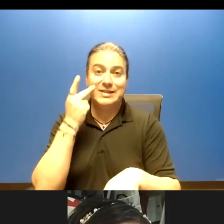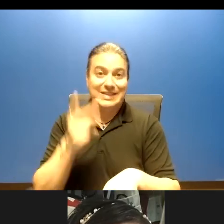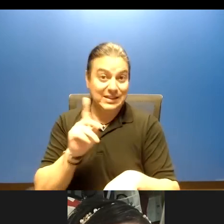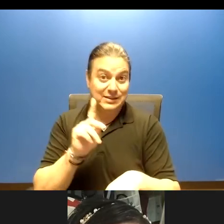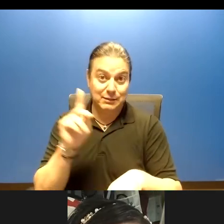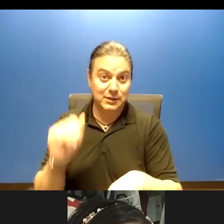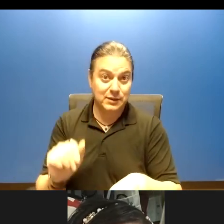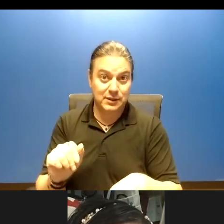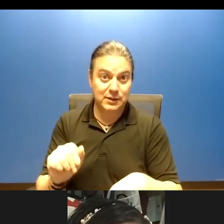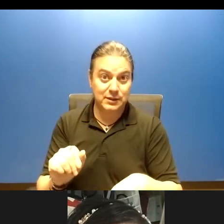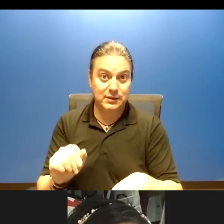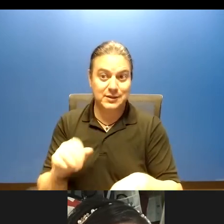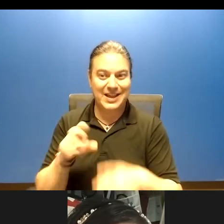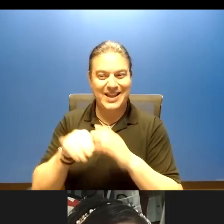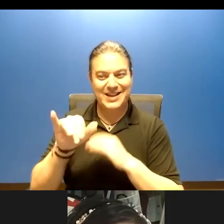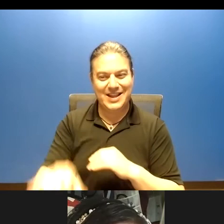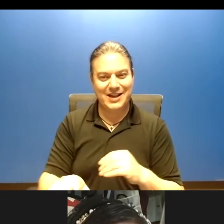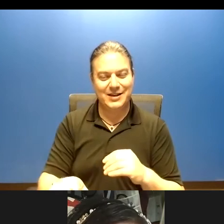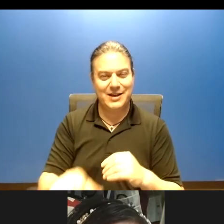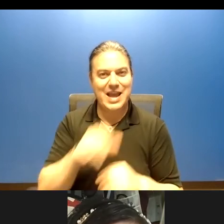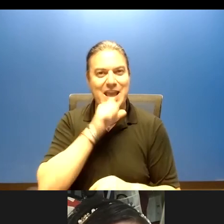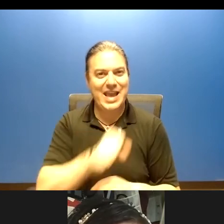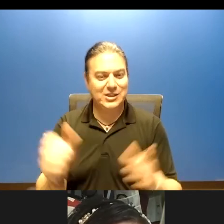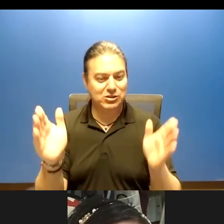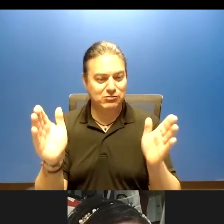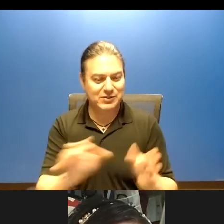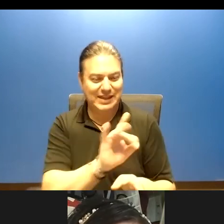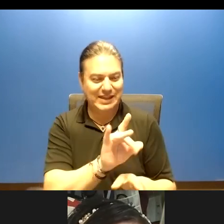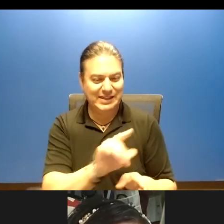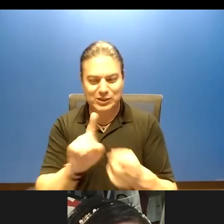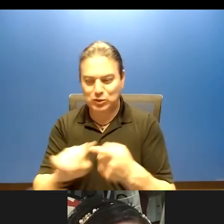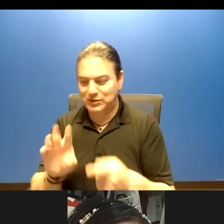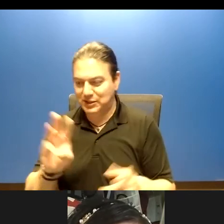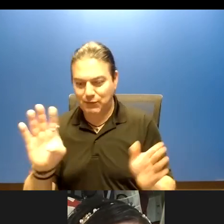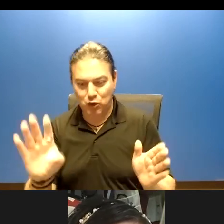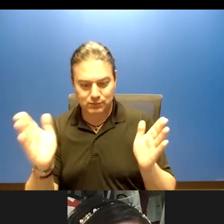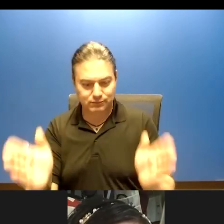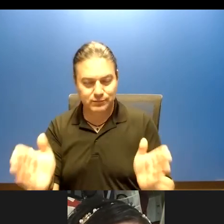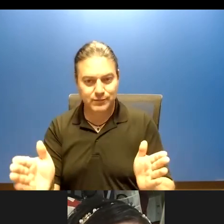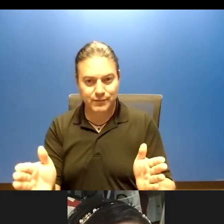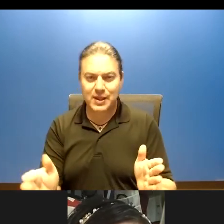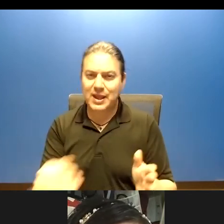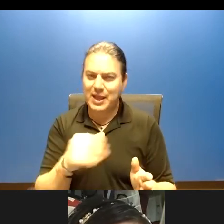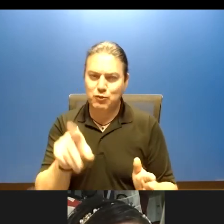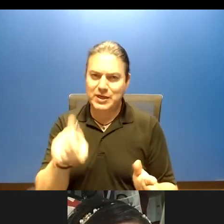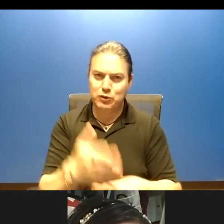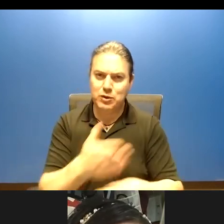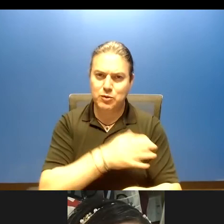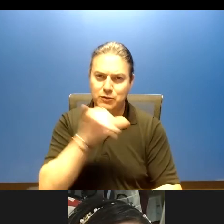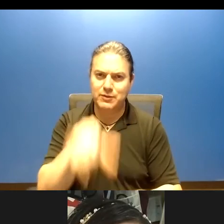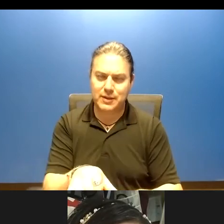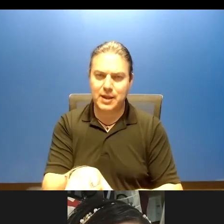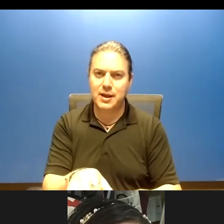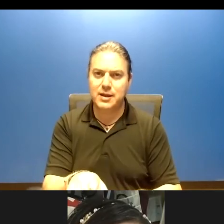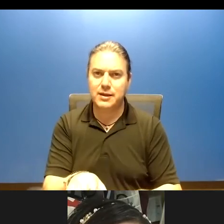disability in that 18 to 64 age range. And I think we definitely need to do a better job in having disability